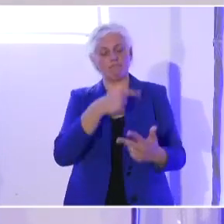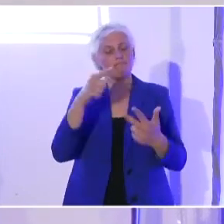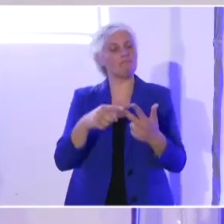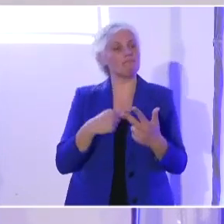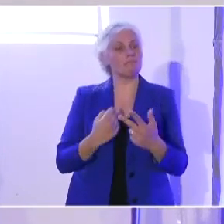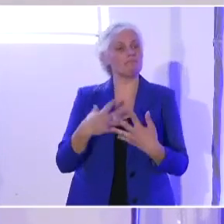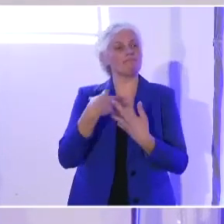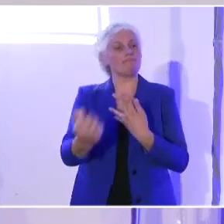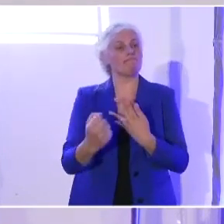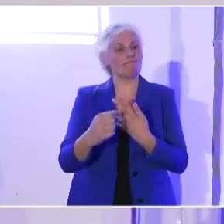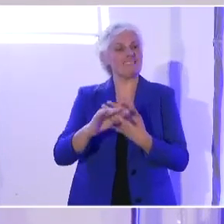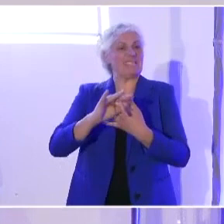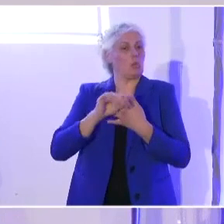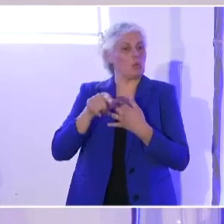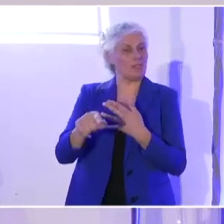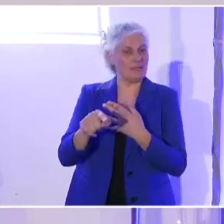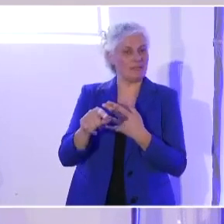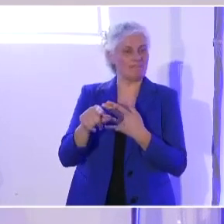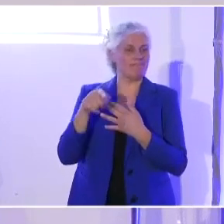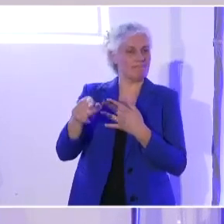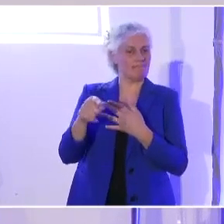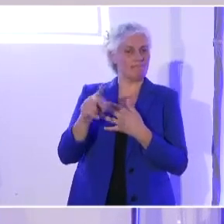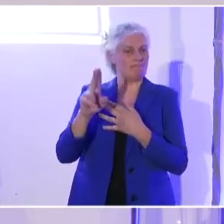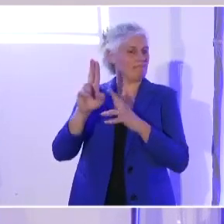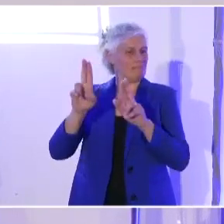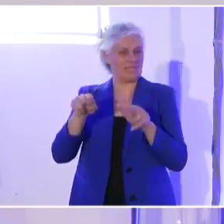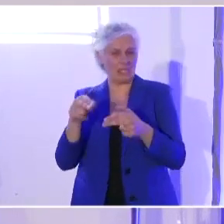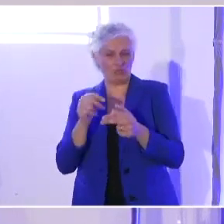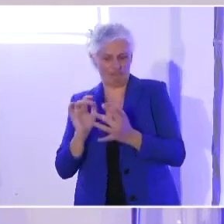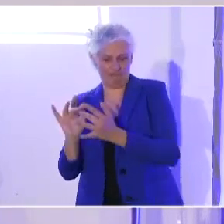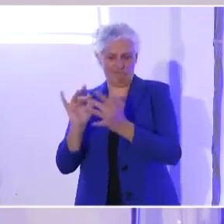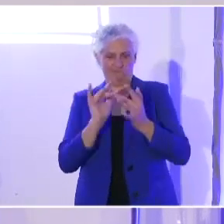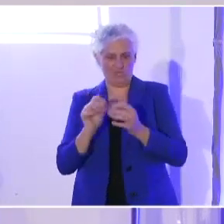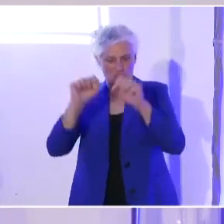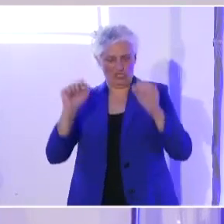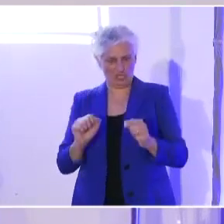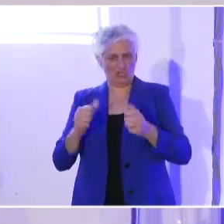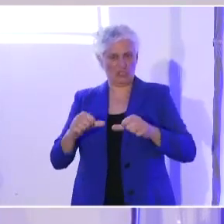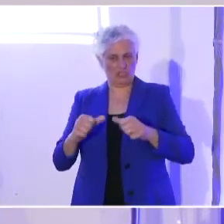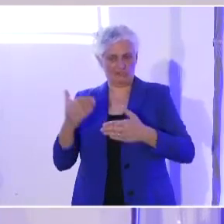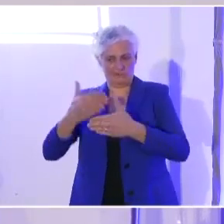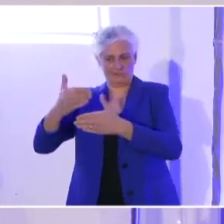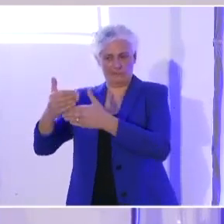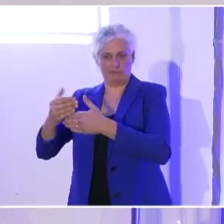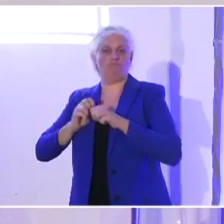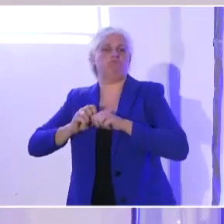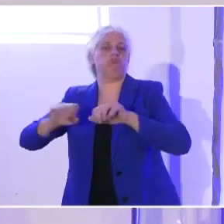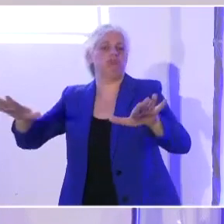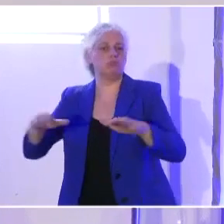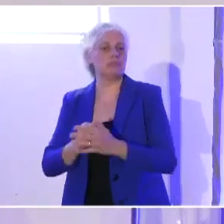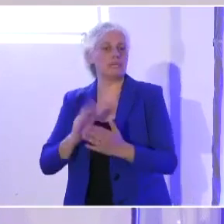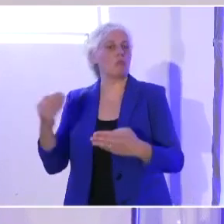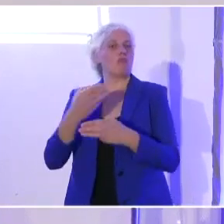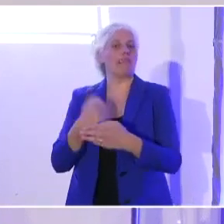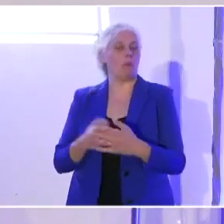of security, they say is an inability of your network or your systems to withstand the impact. So essentially,